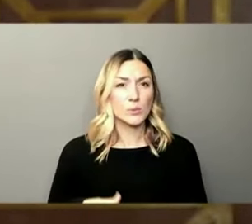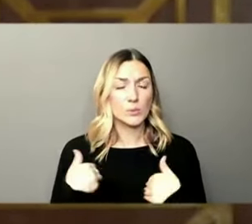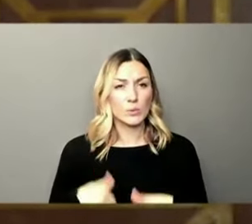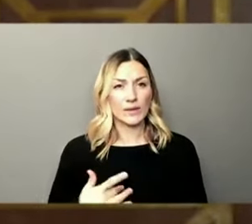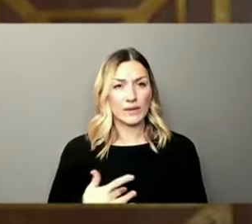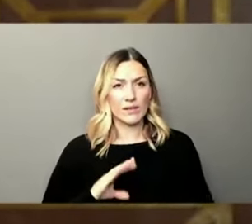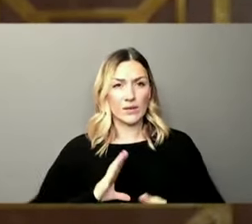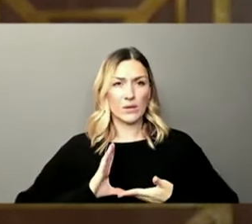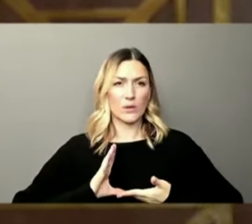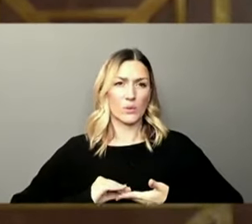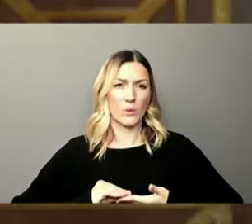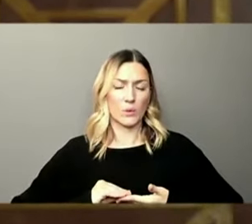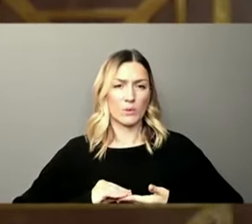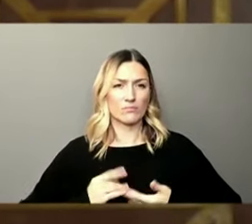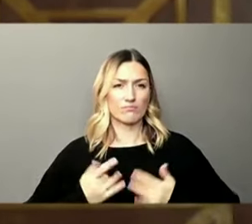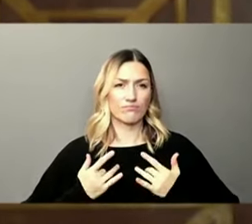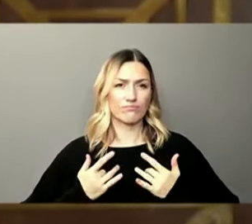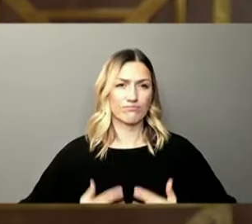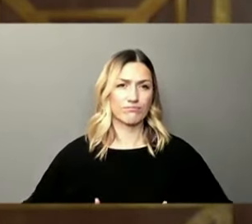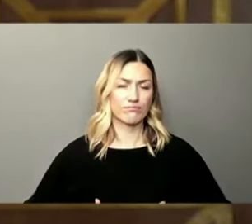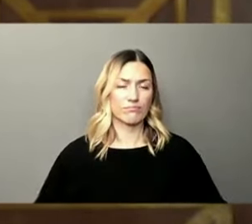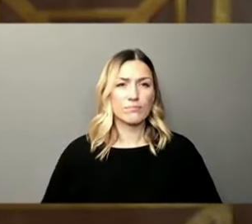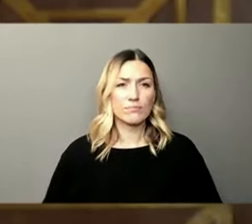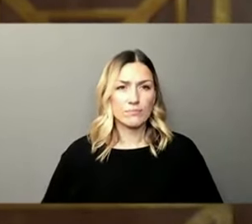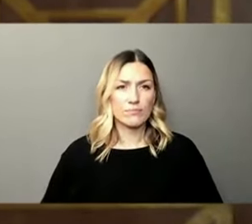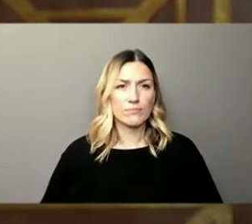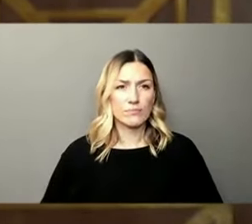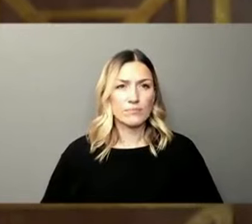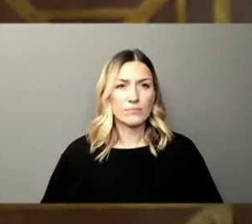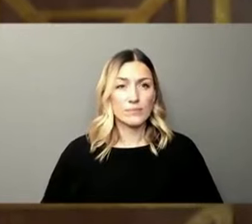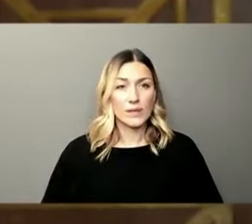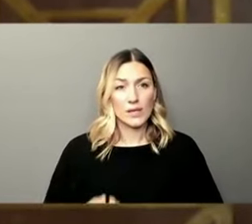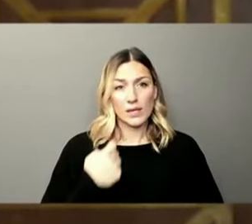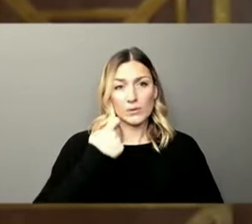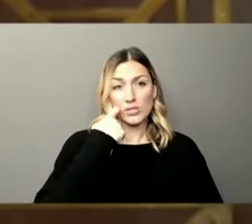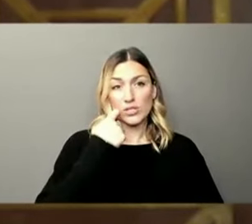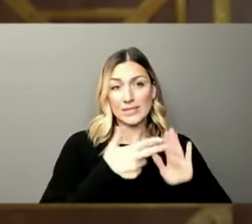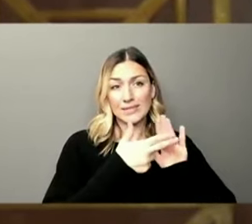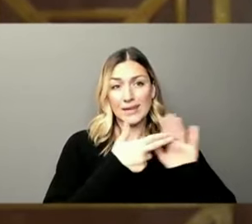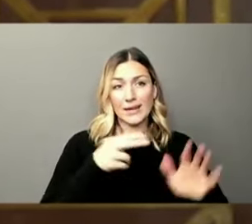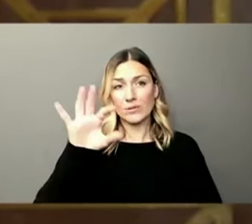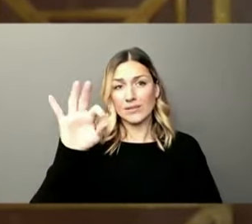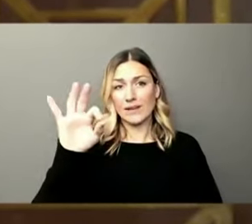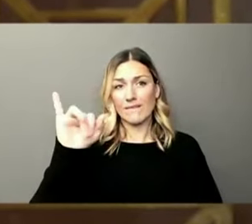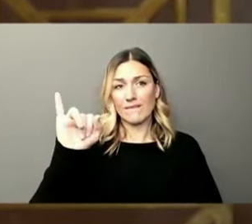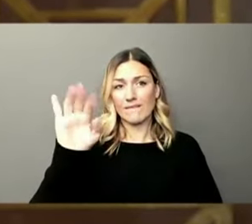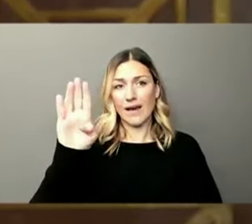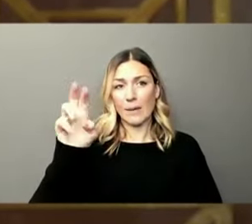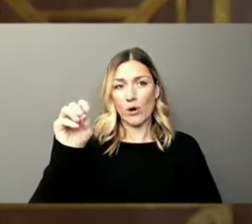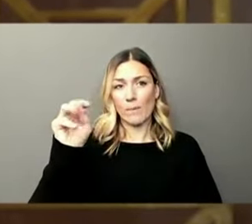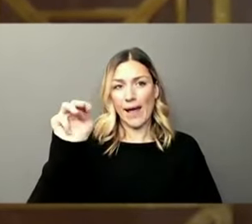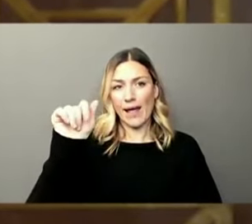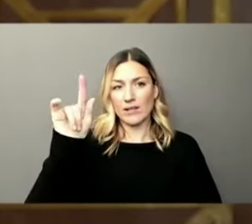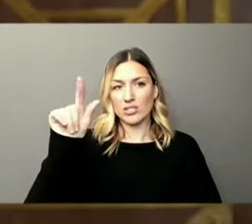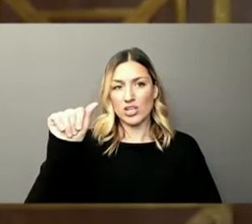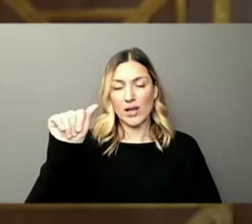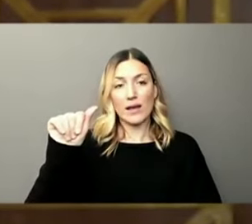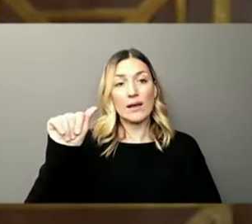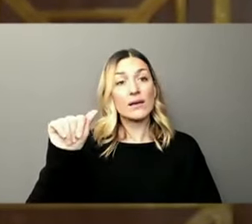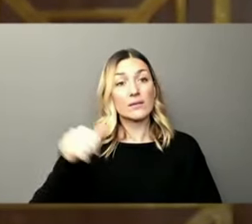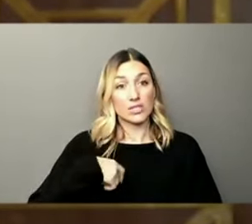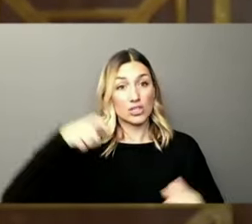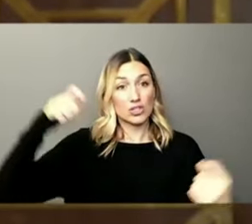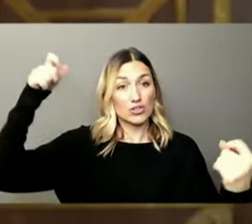feel good, I get depressed. I was just diagnosed with fibromyalgia, triggered by long COVID, yet